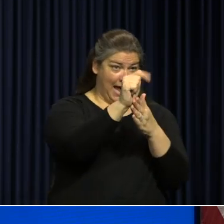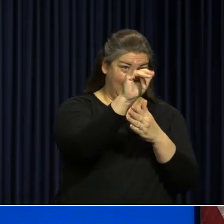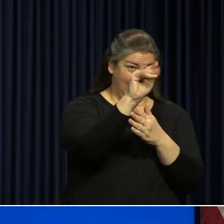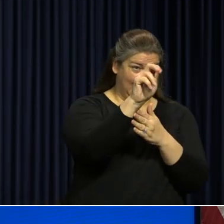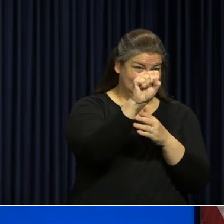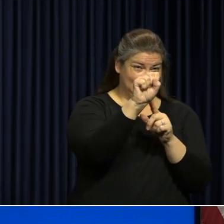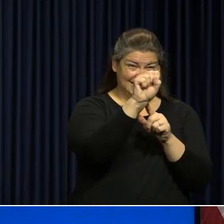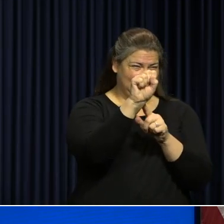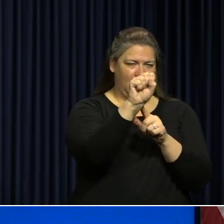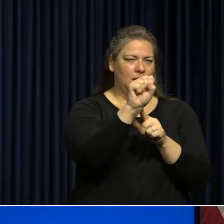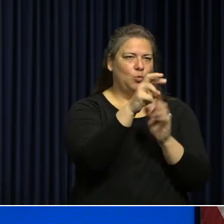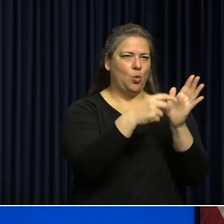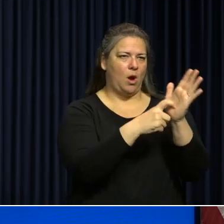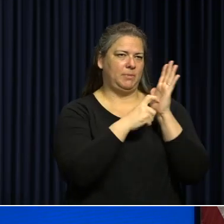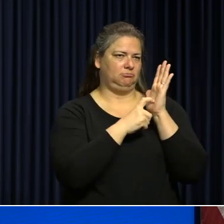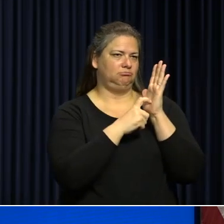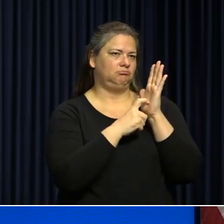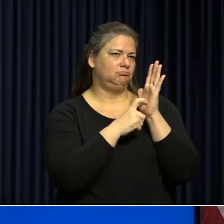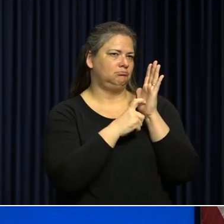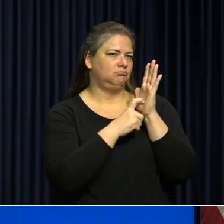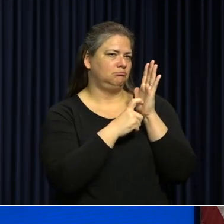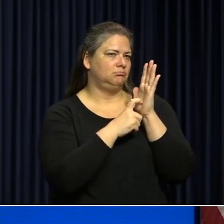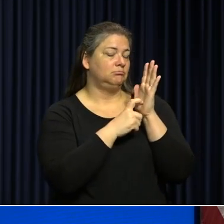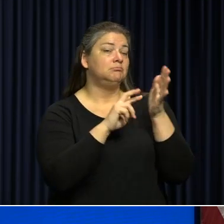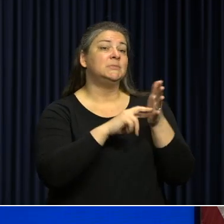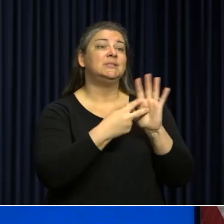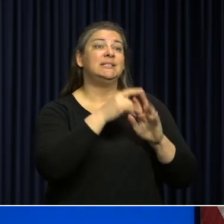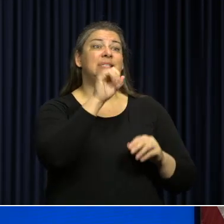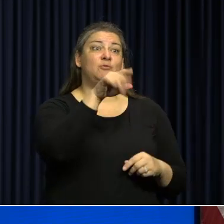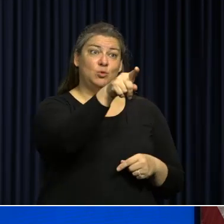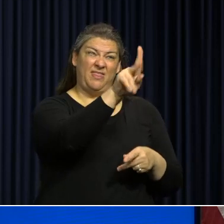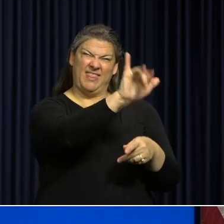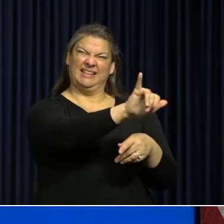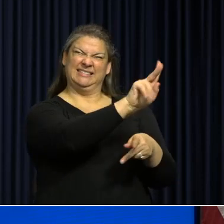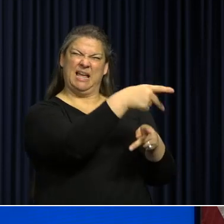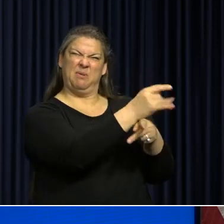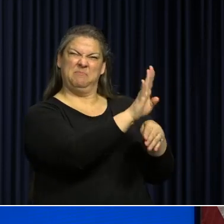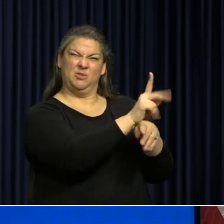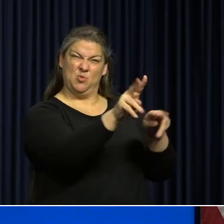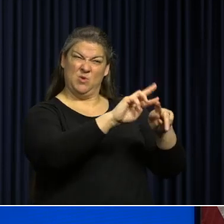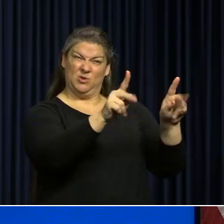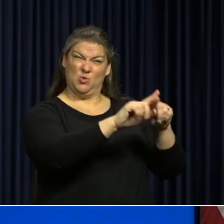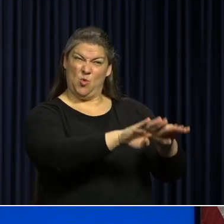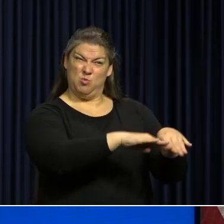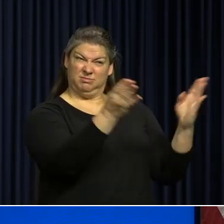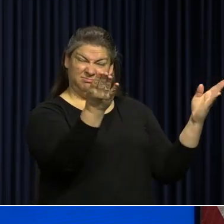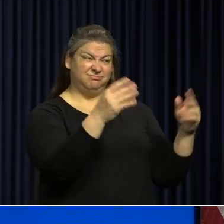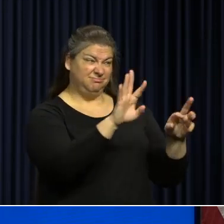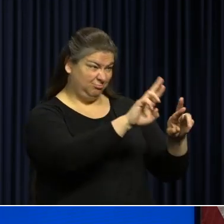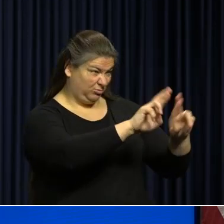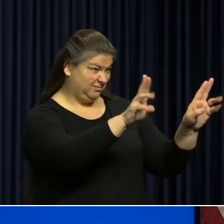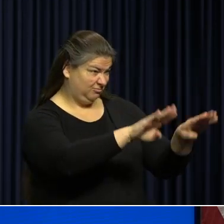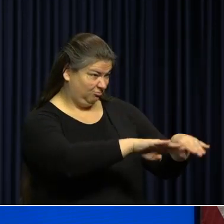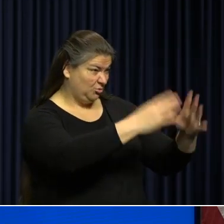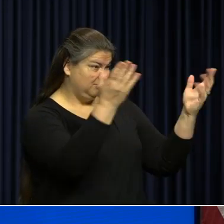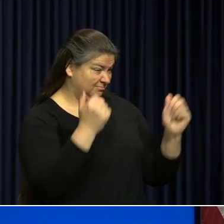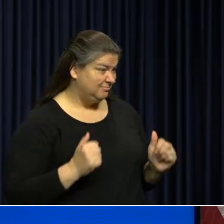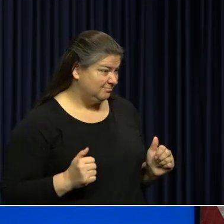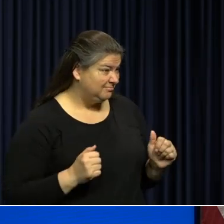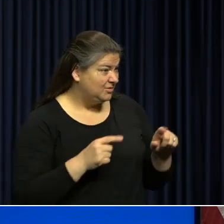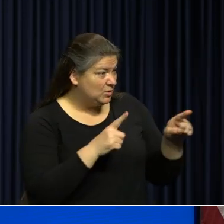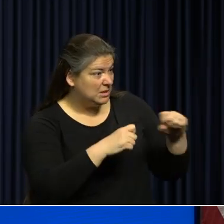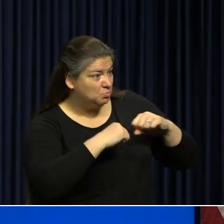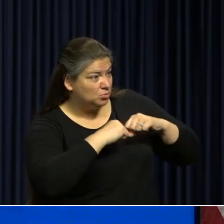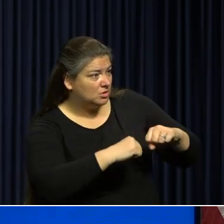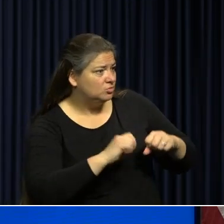be requirements. So in other words, if you are a type of a business that is opening up, and obviously you need some level of